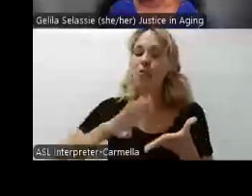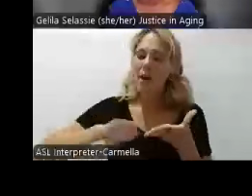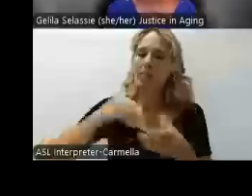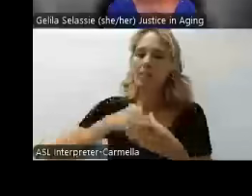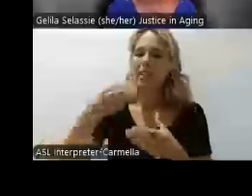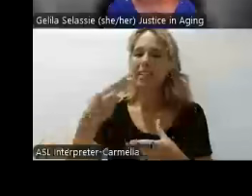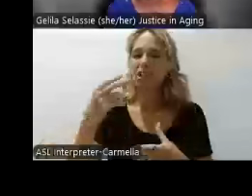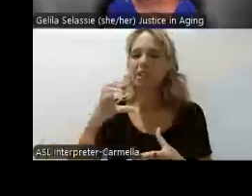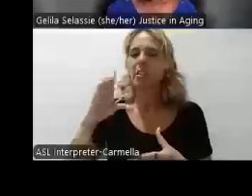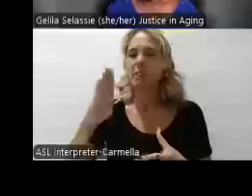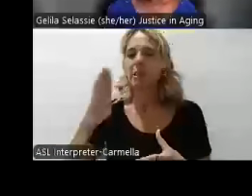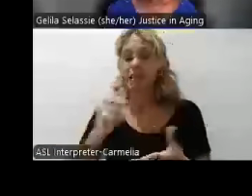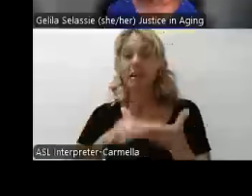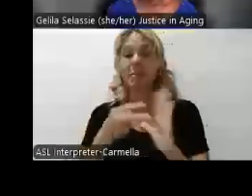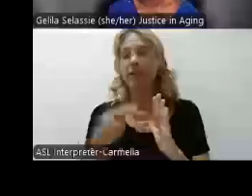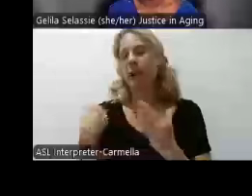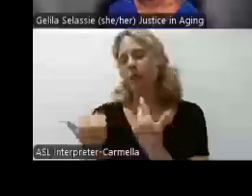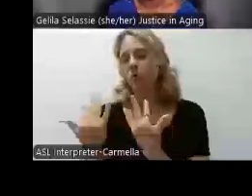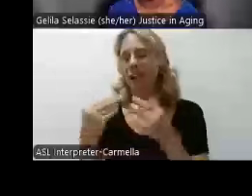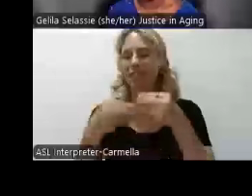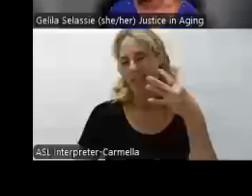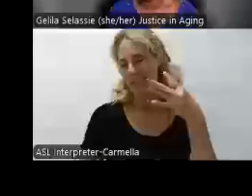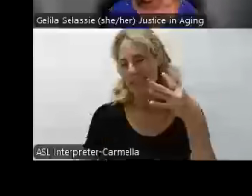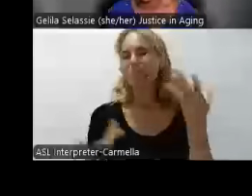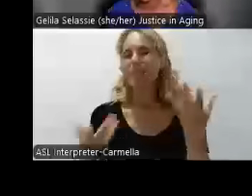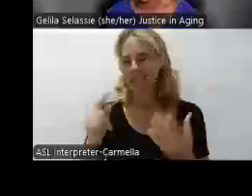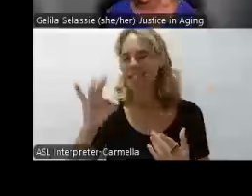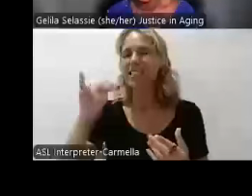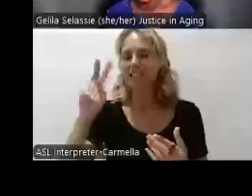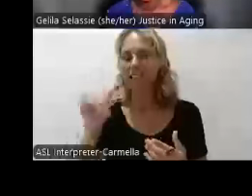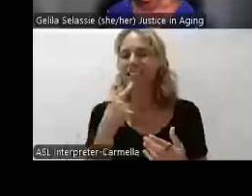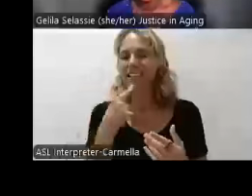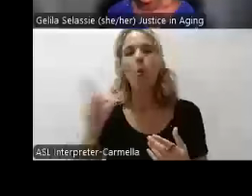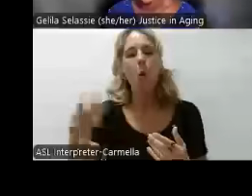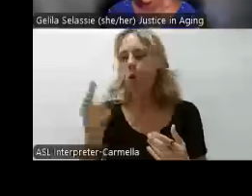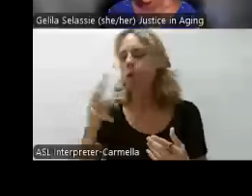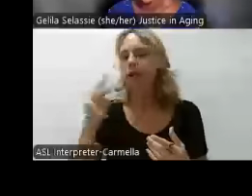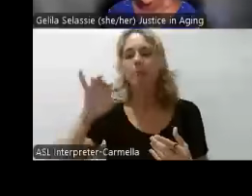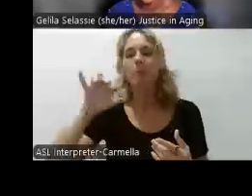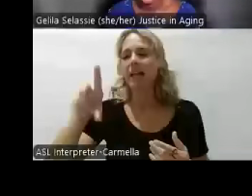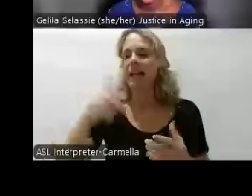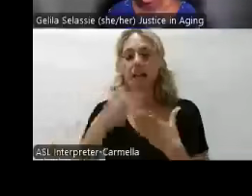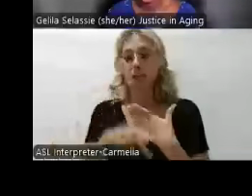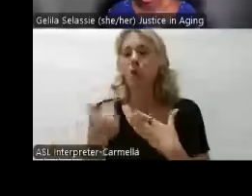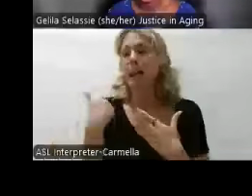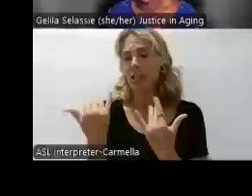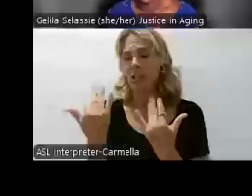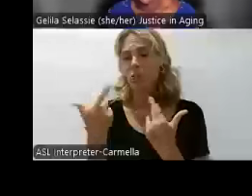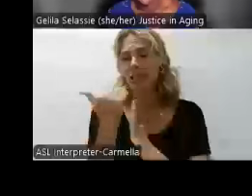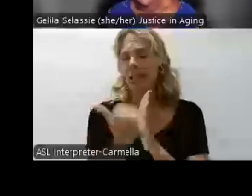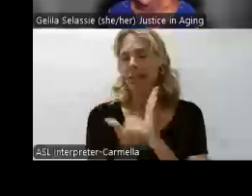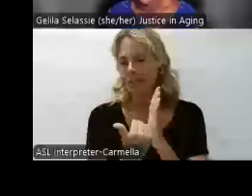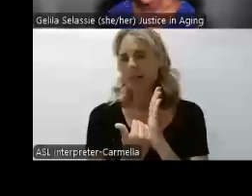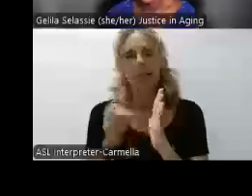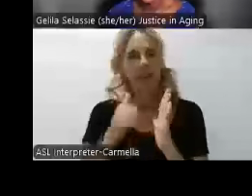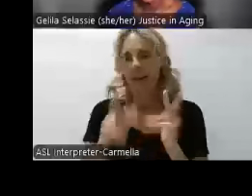HCBS, that also often means there are wait lists. So as Tiffany mentioned, this is really the only Medicaid program that has a waiting list of